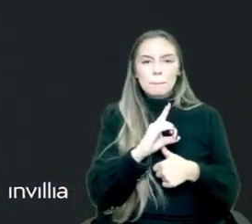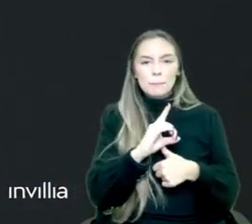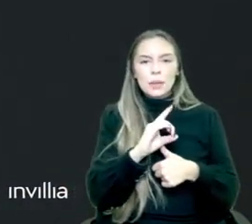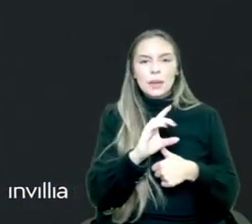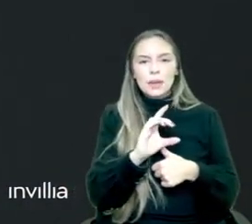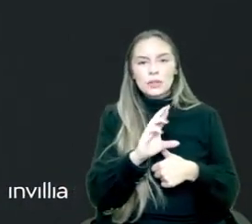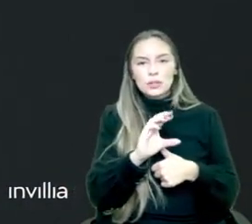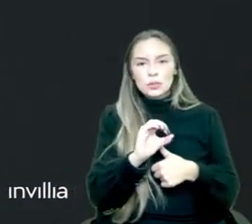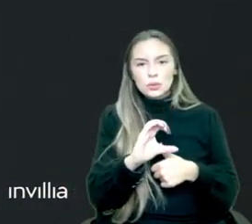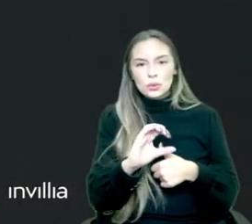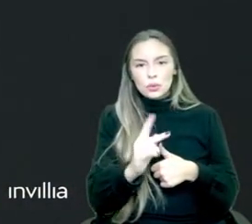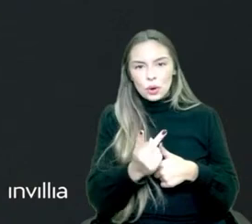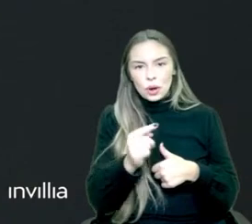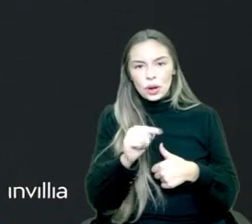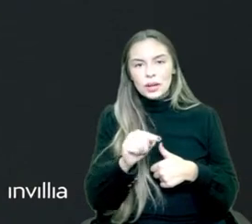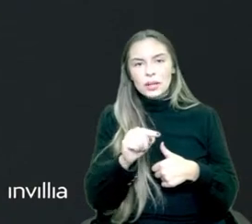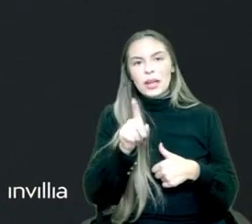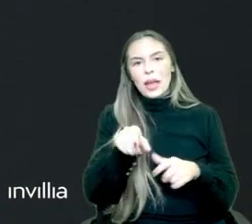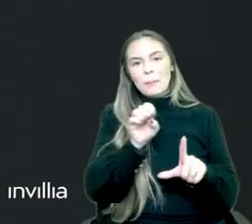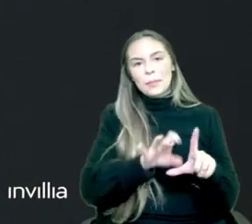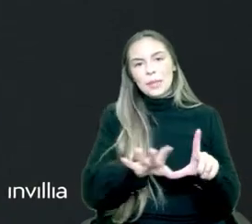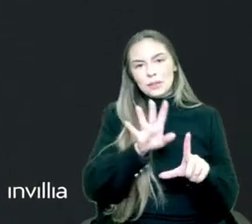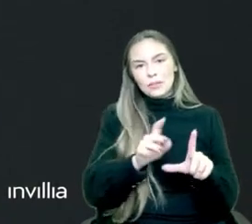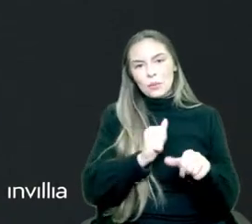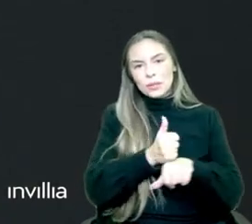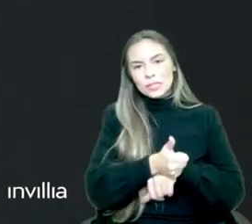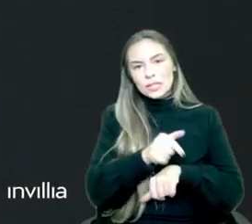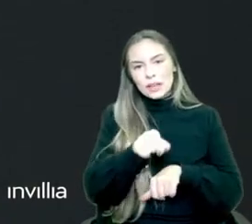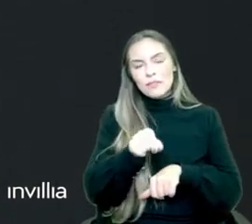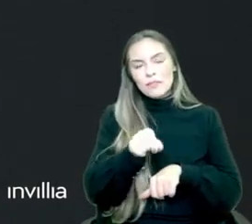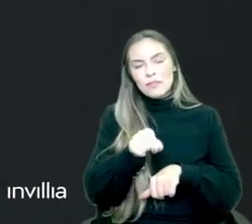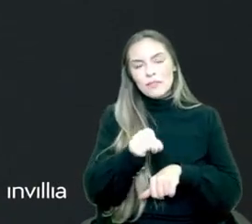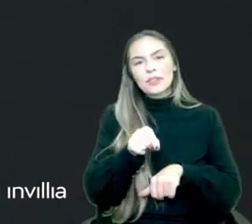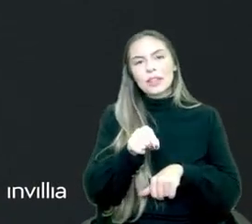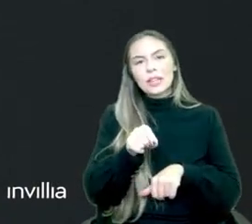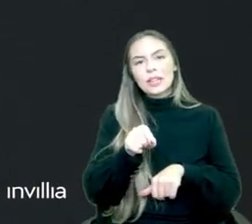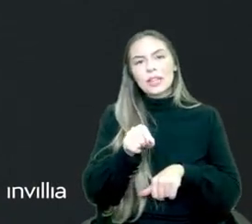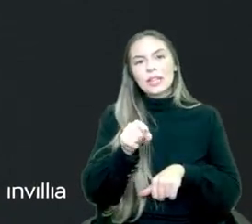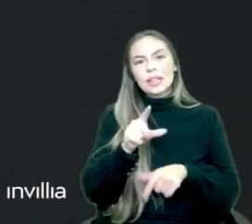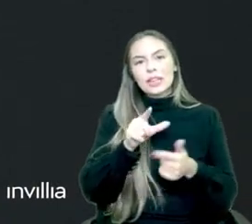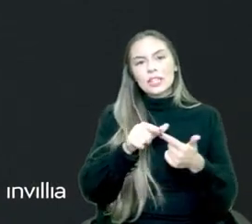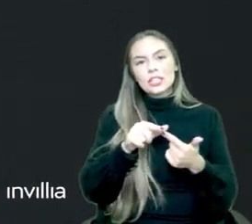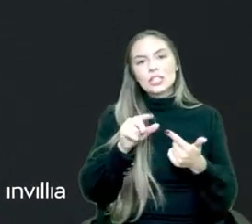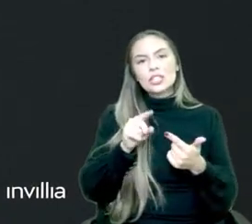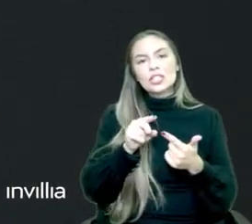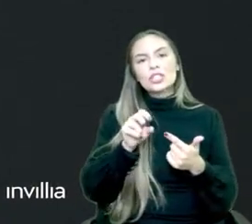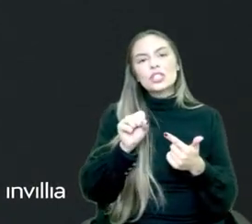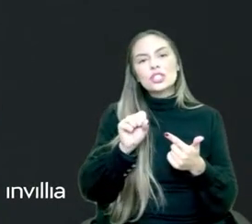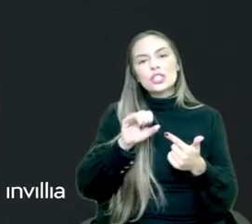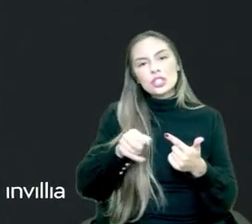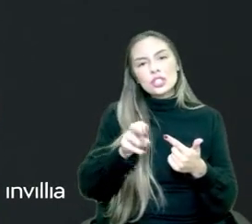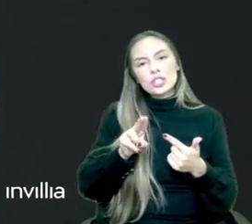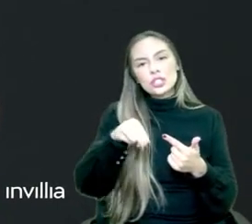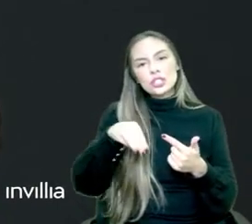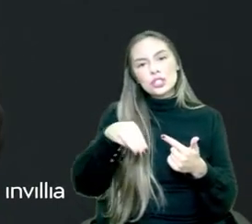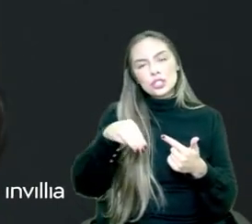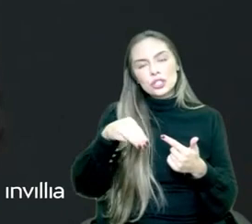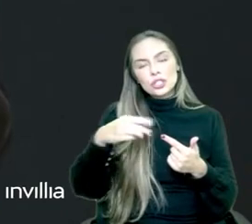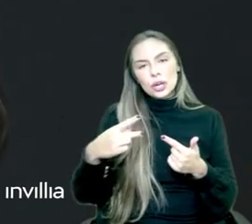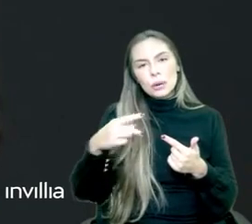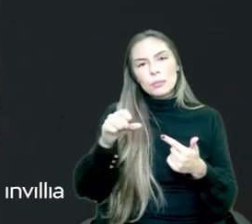managed service platform, and then SageMaker Jumpstart, which is more of a, you know,